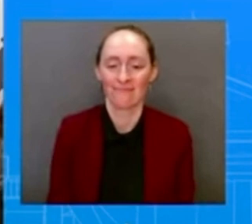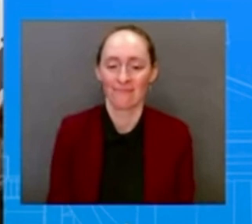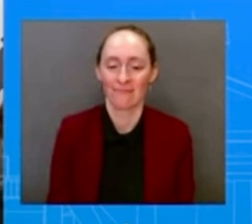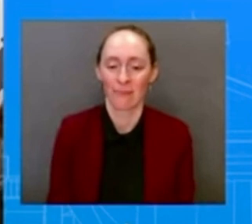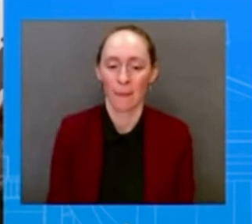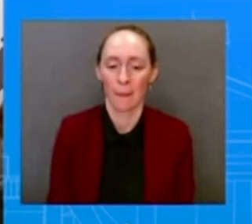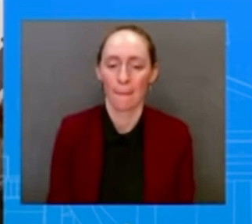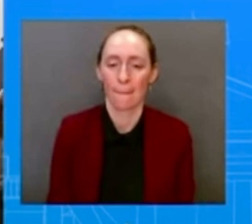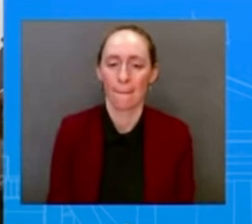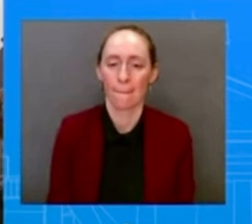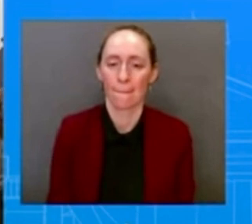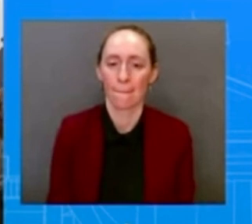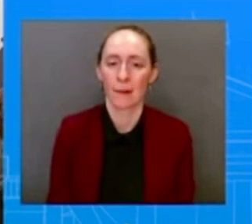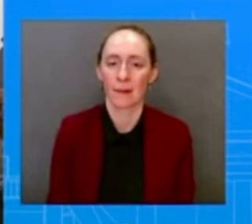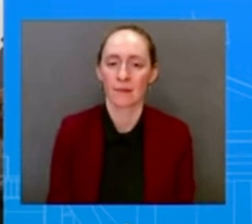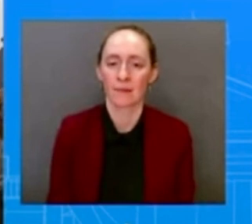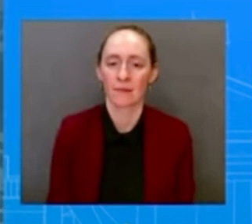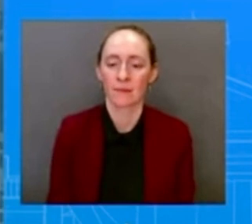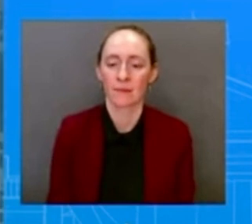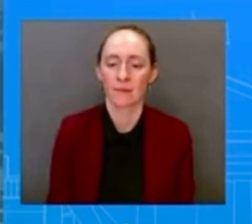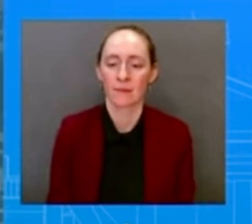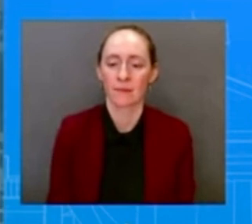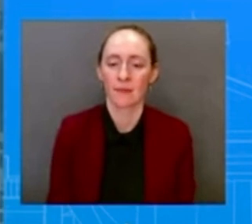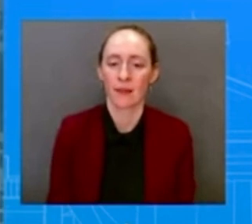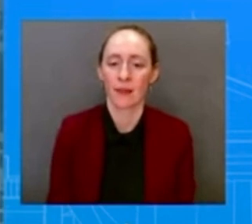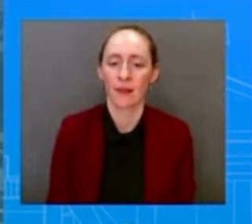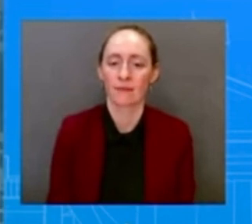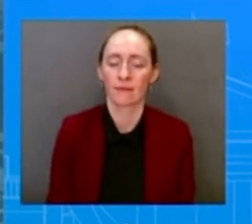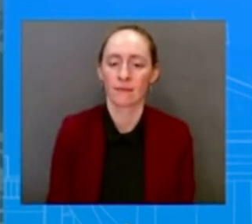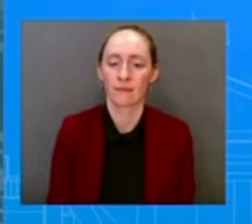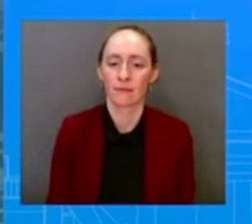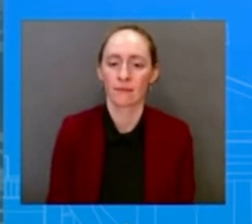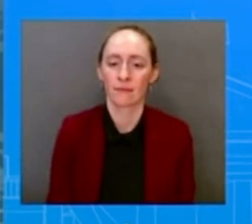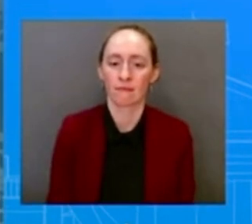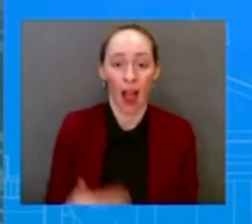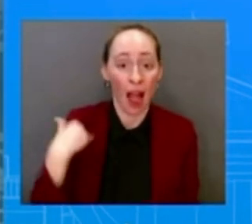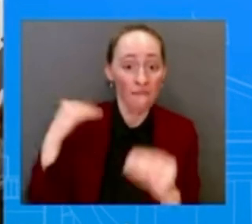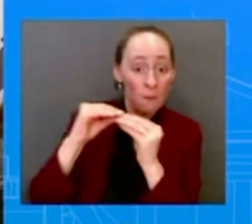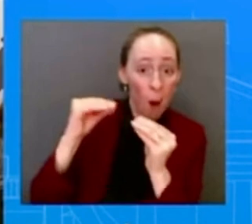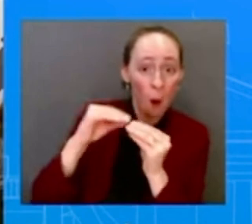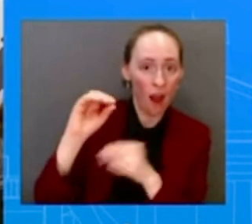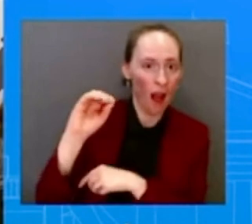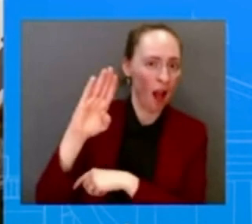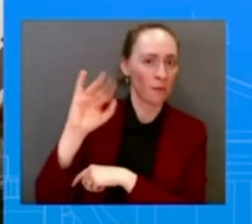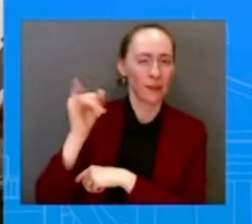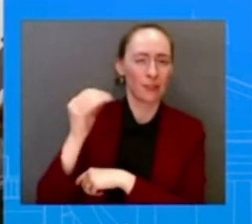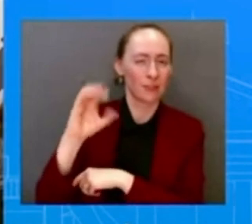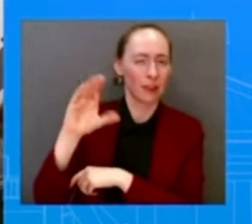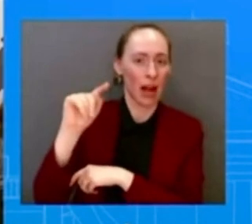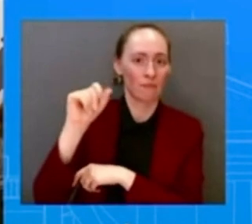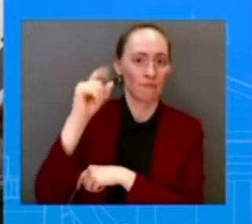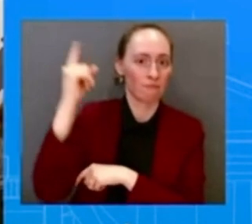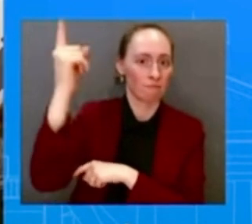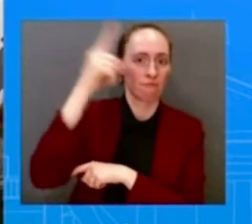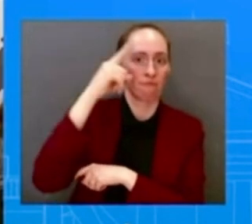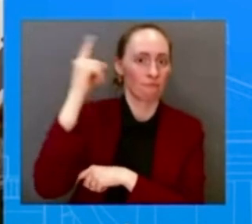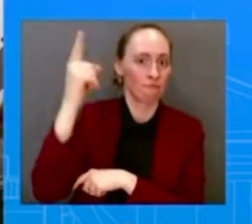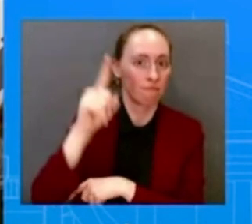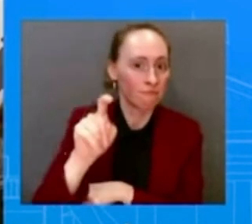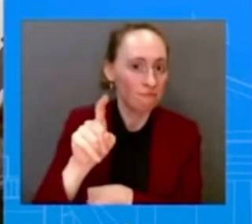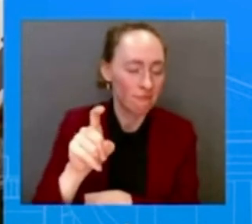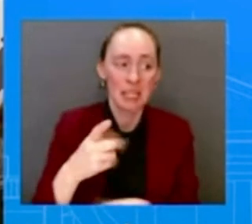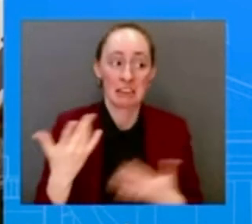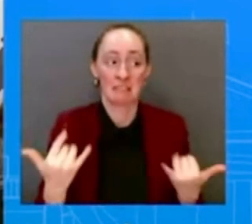right now at this time? I'm not aware of any other tracks. And then also, I know that you said that this was due to a civilian aircraft